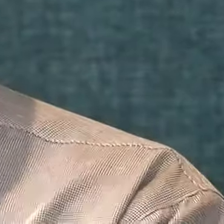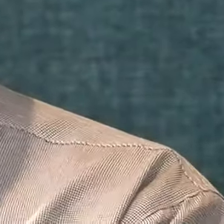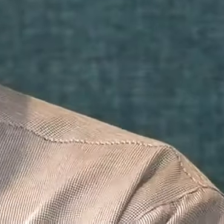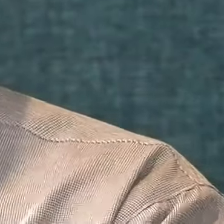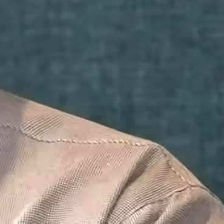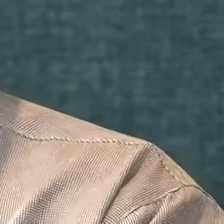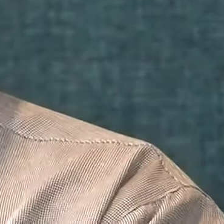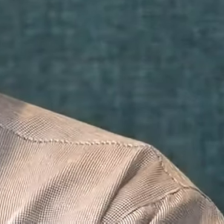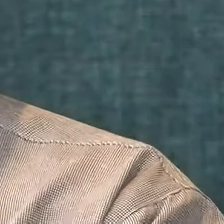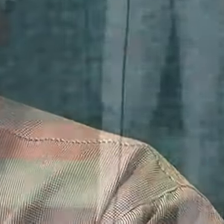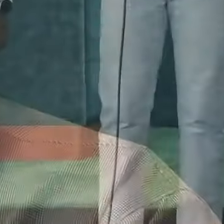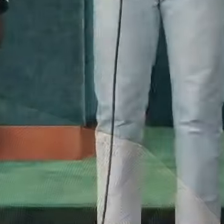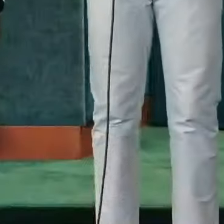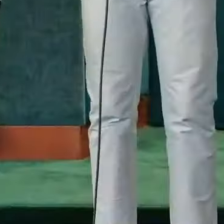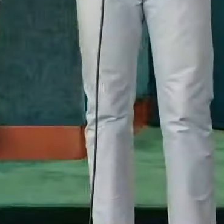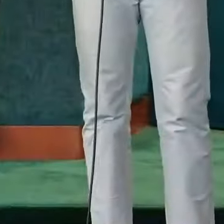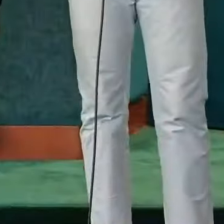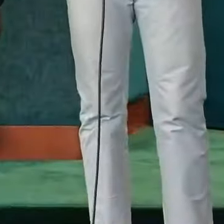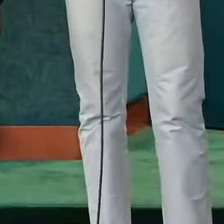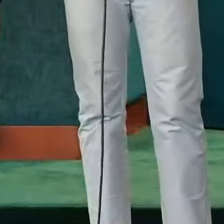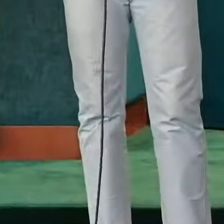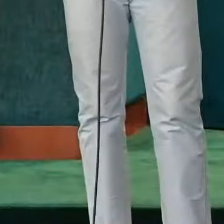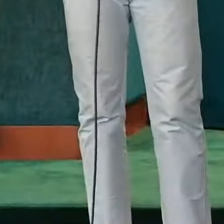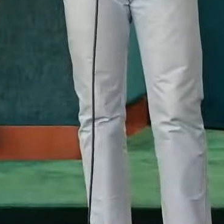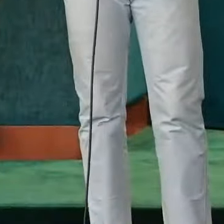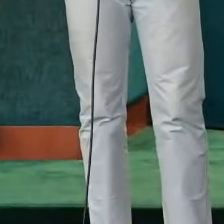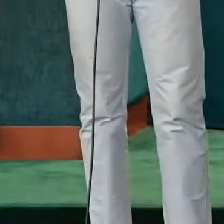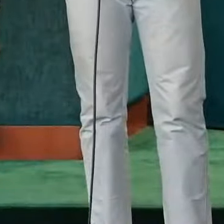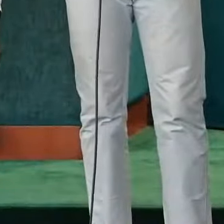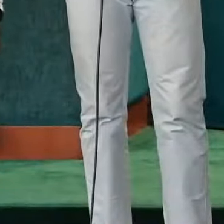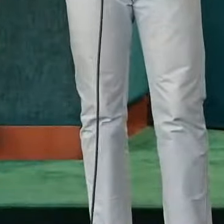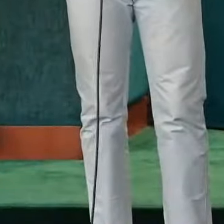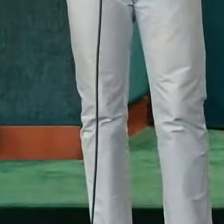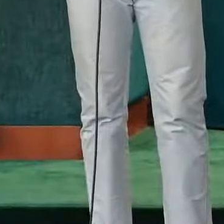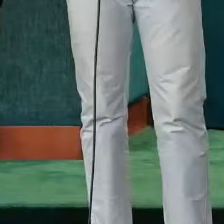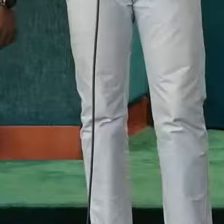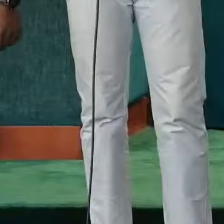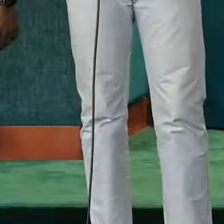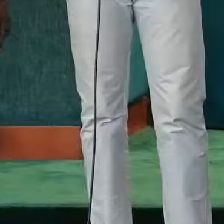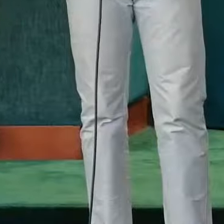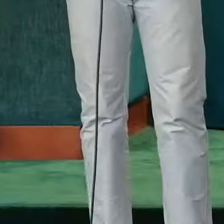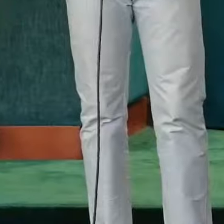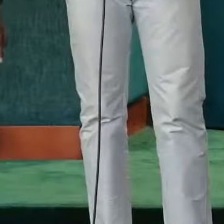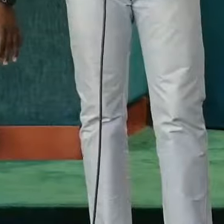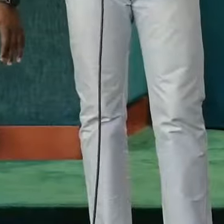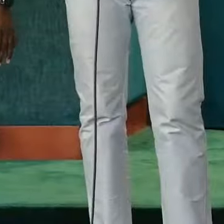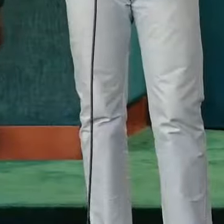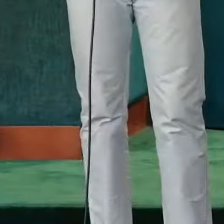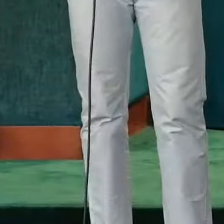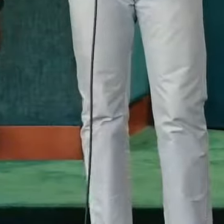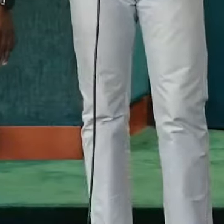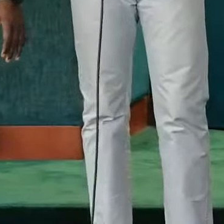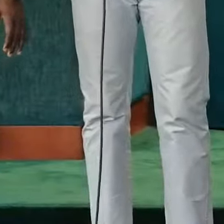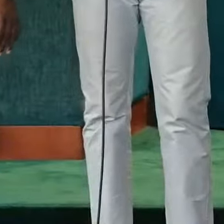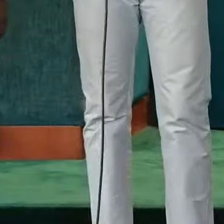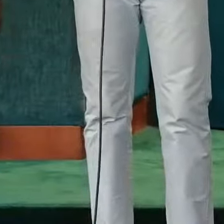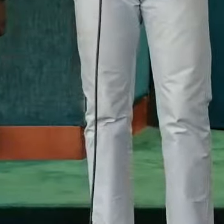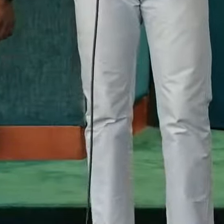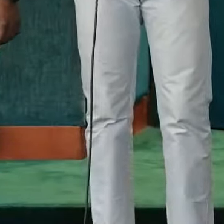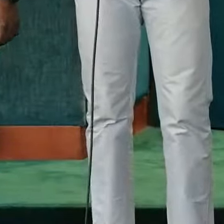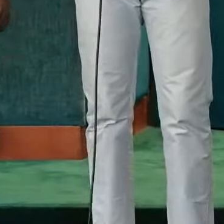He leadeth me, he leadeth me, by his